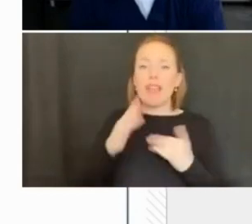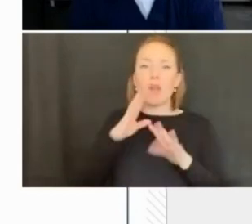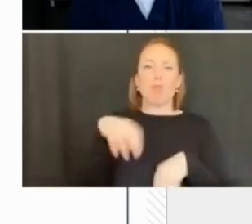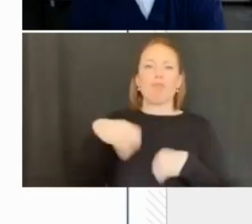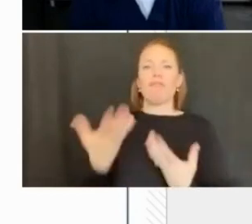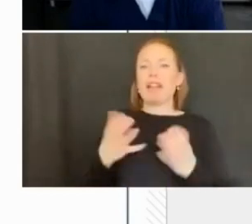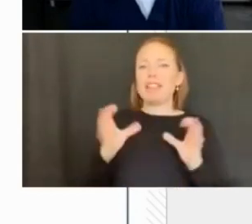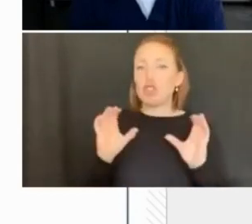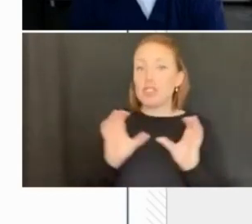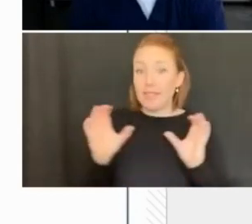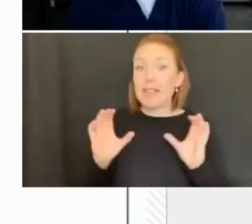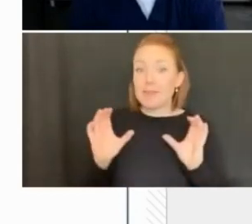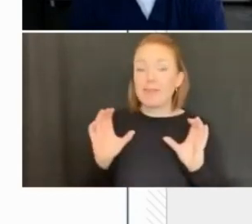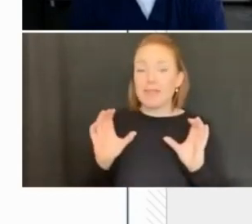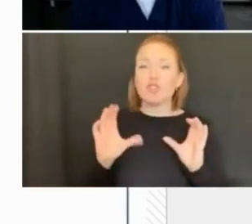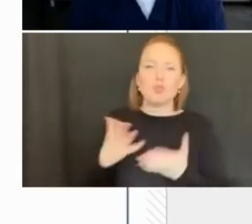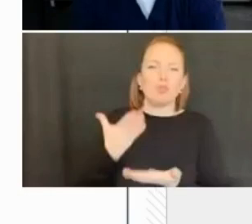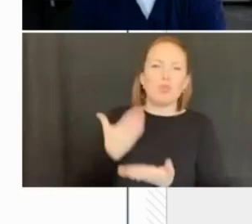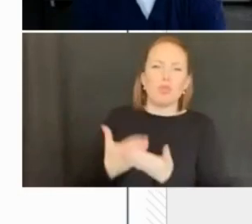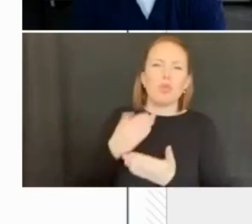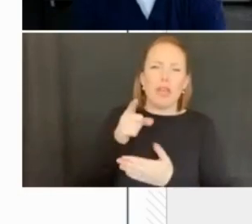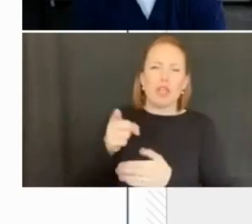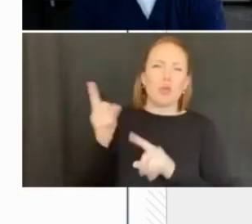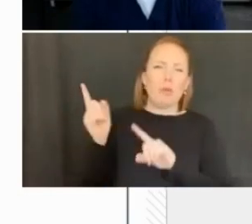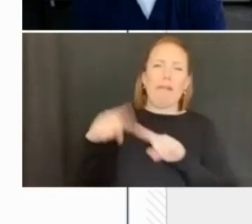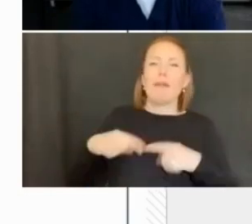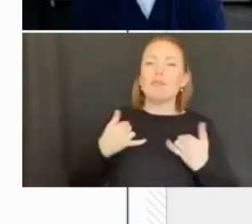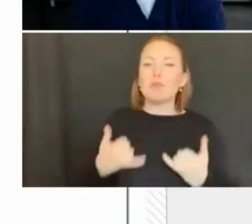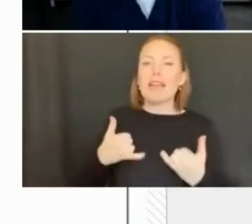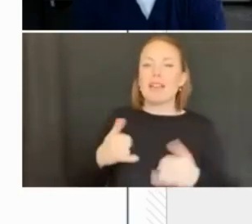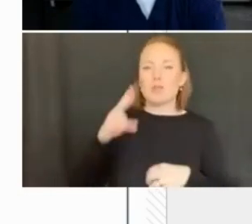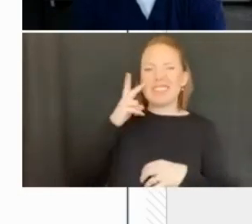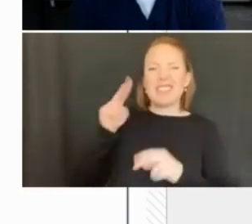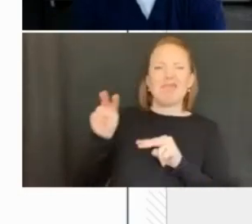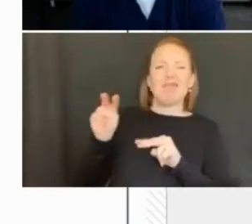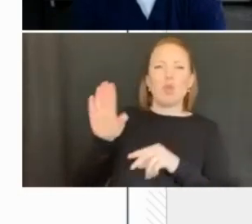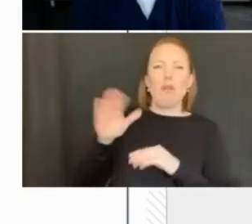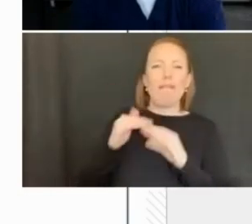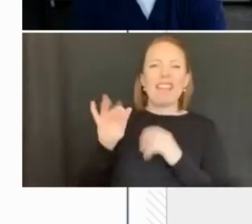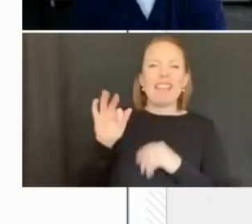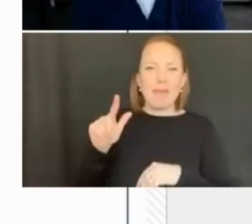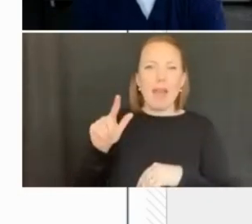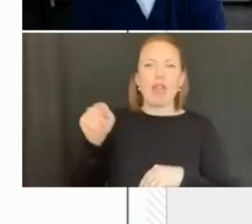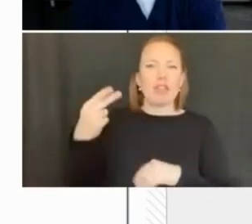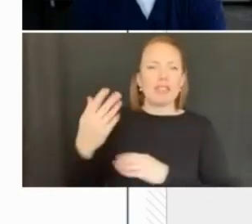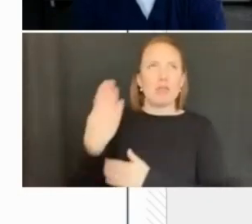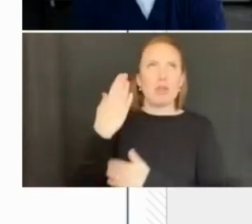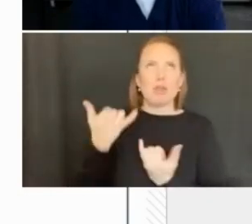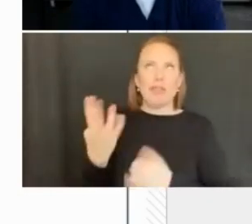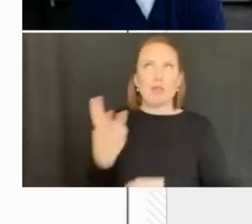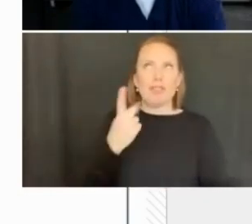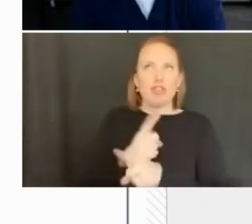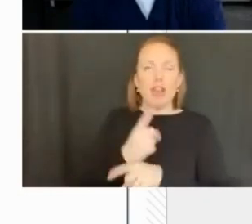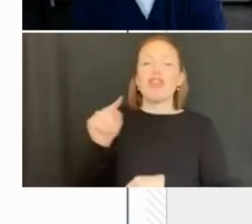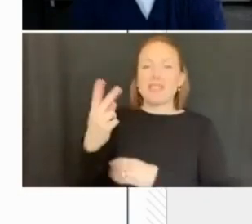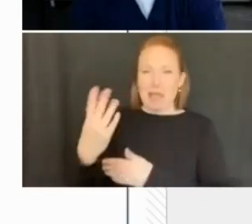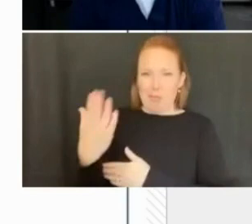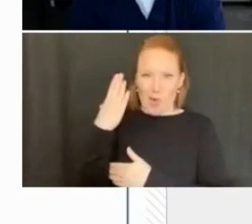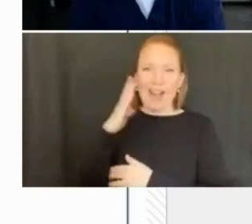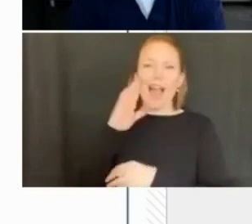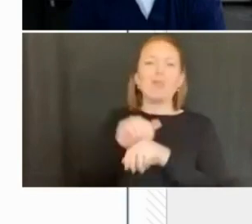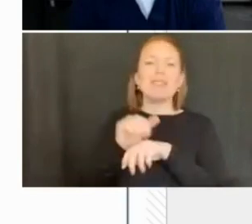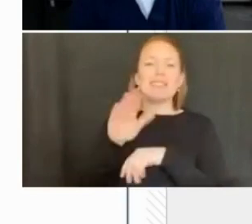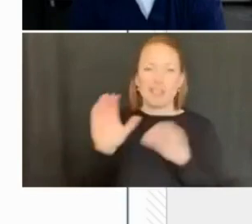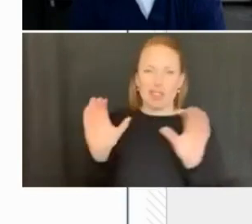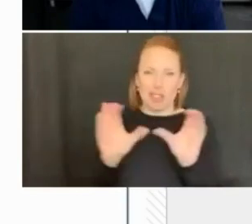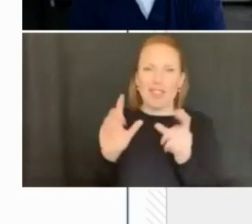certificate that you were here. So look in your email on Thursday morning. Today's Wednesday, right? Thursday morning, and it'll come to you in